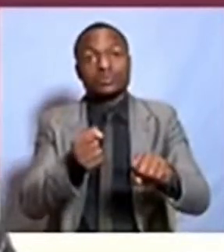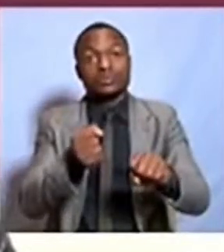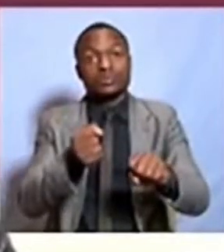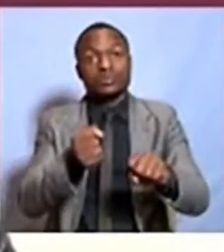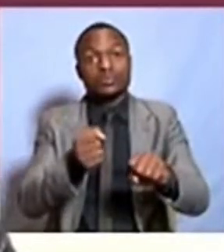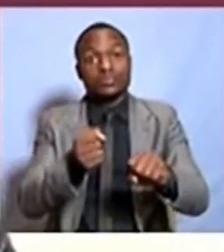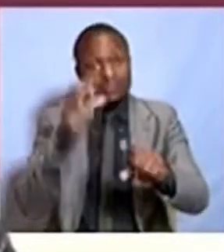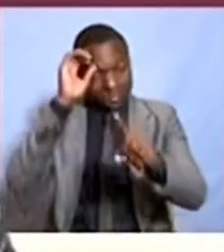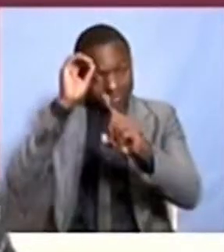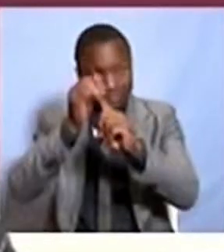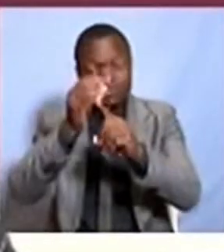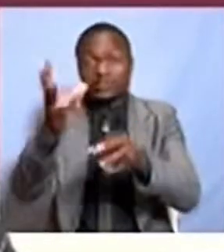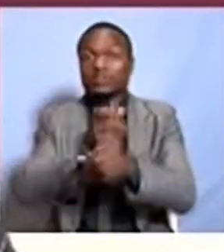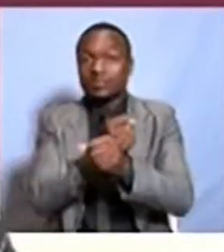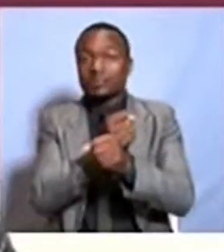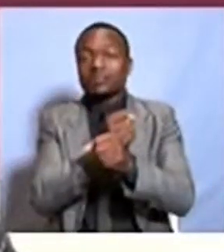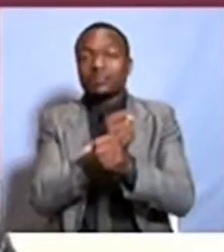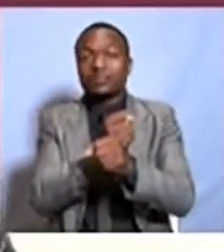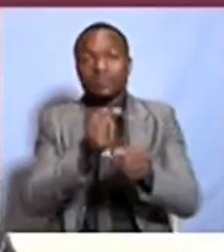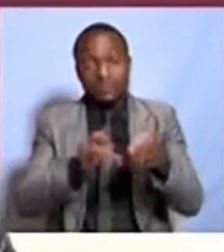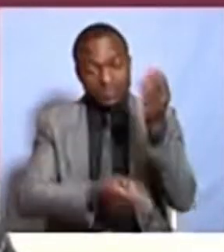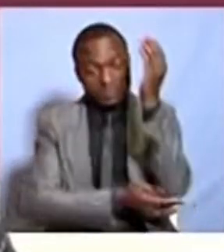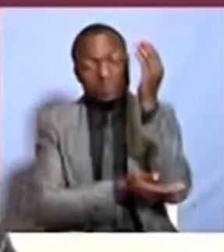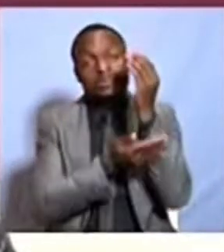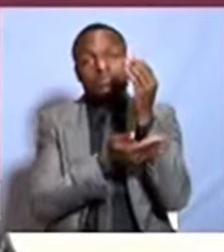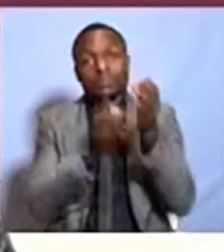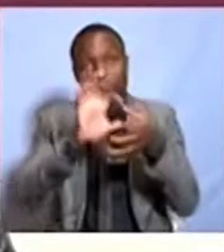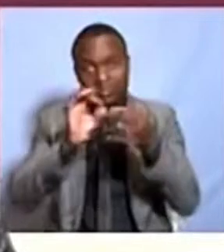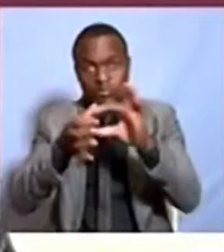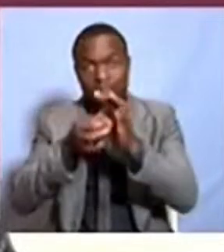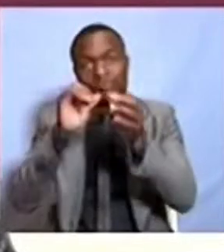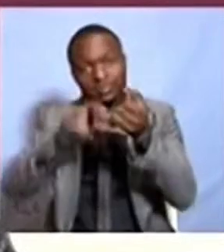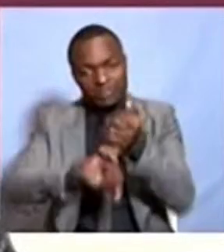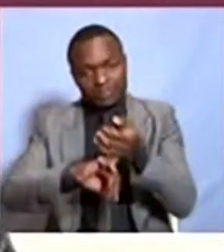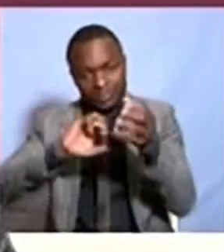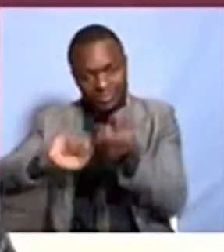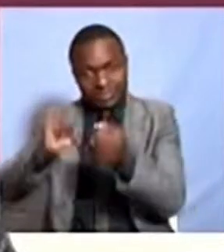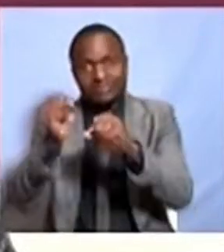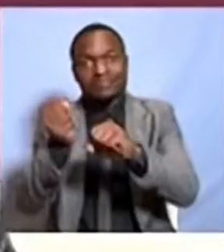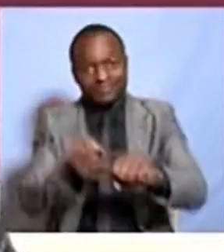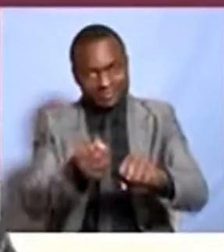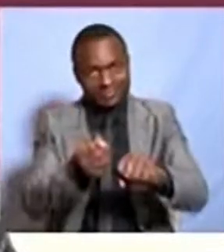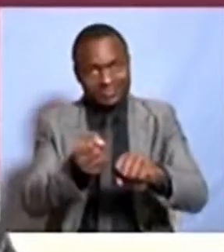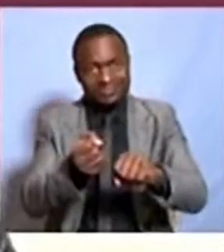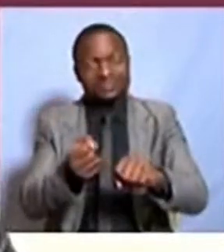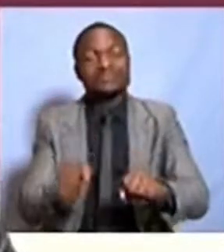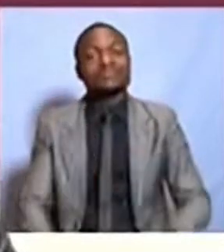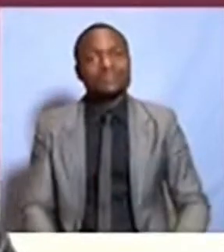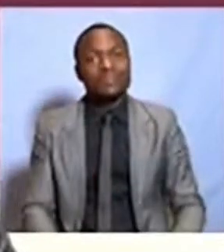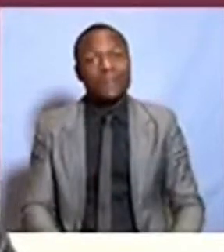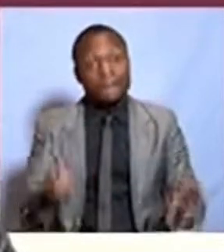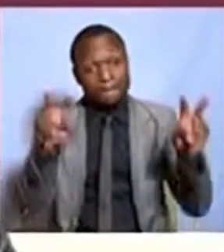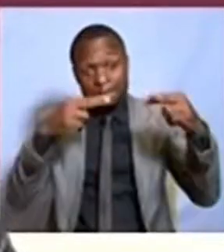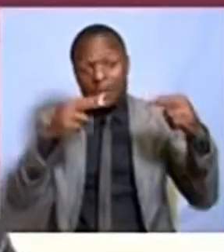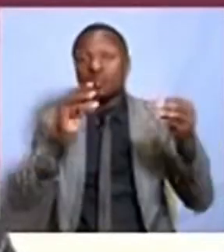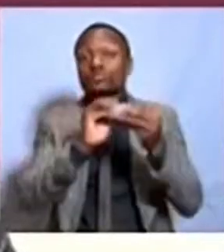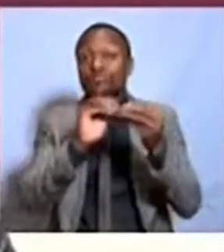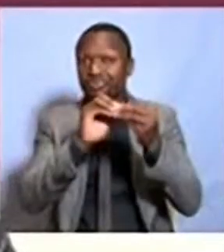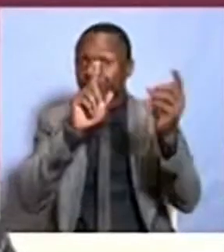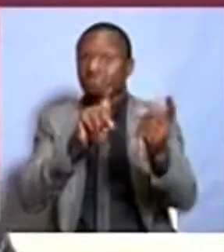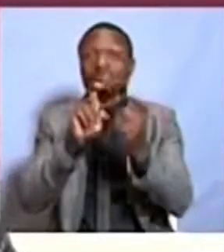achieve through improved coordination. We also know that social protection has been facing many